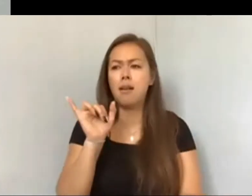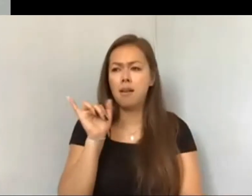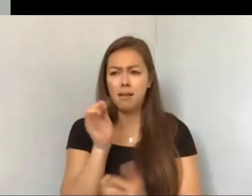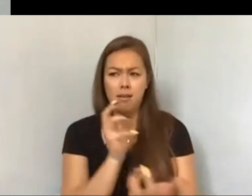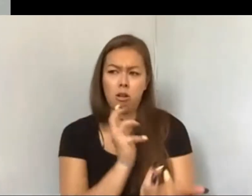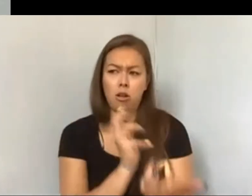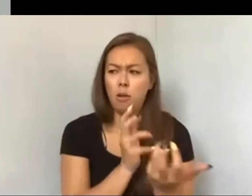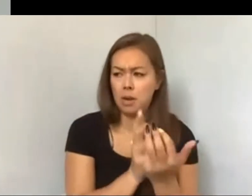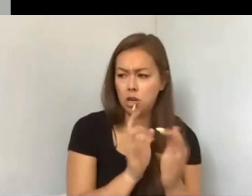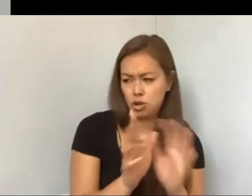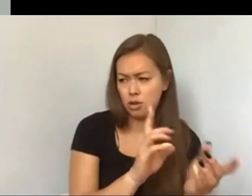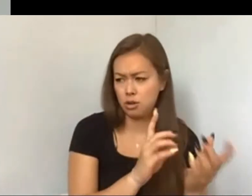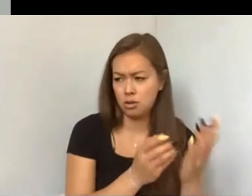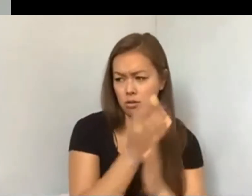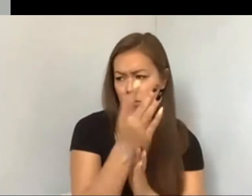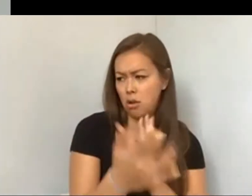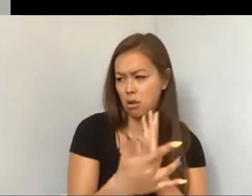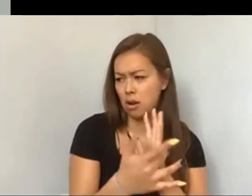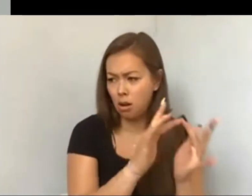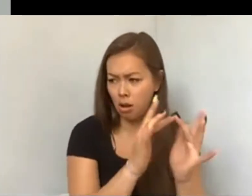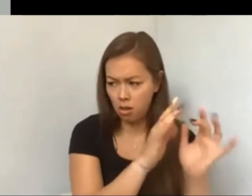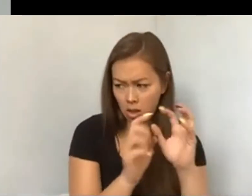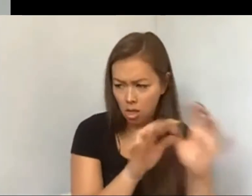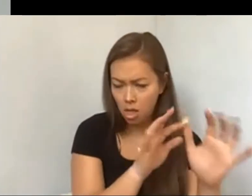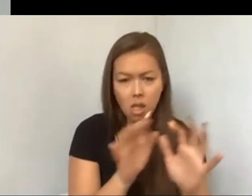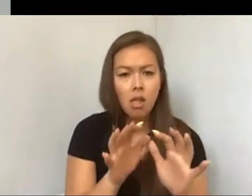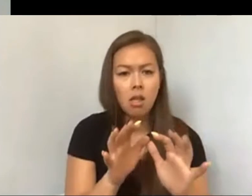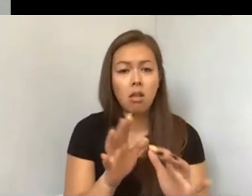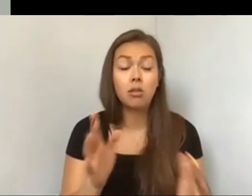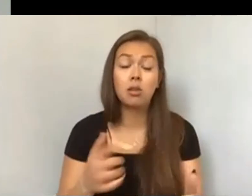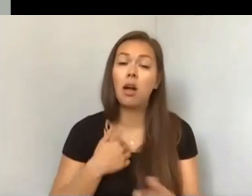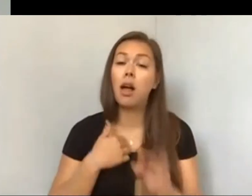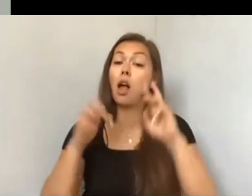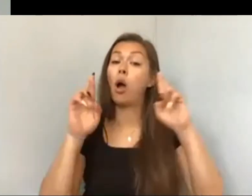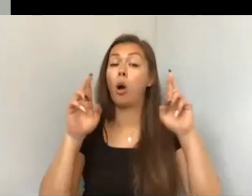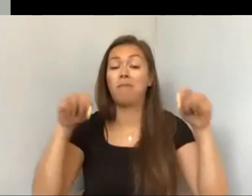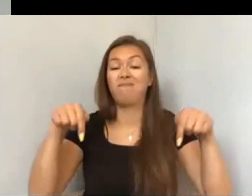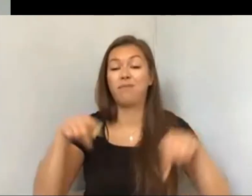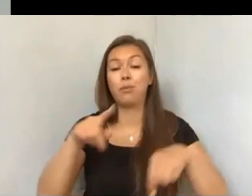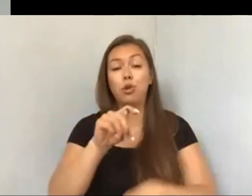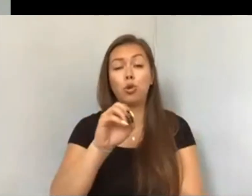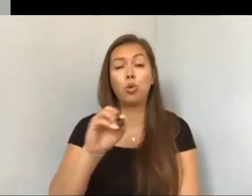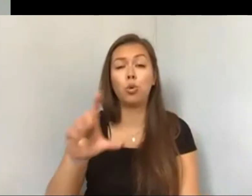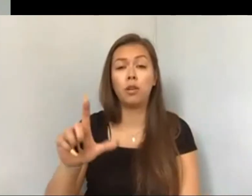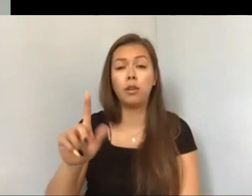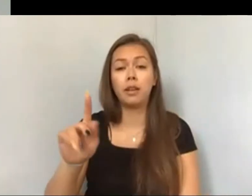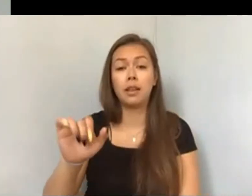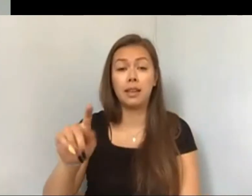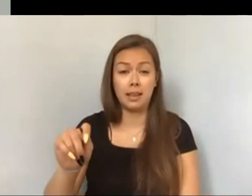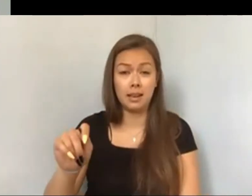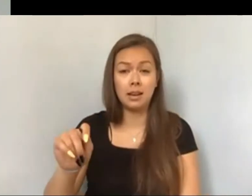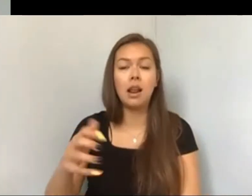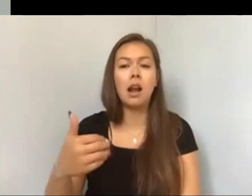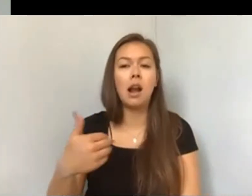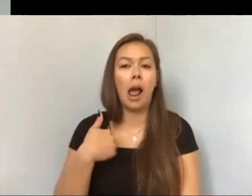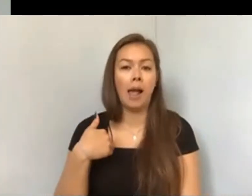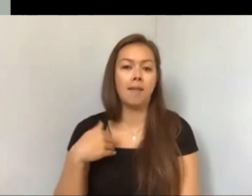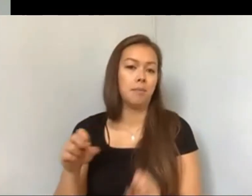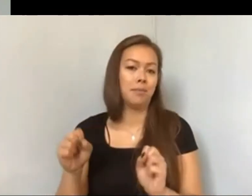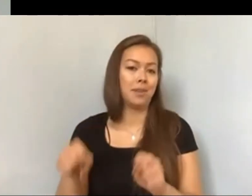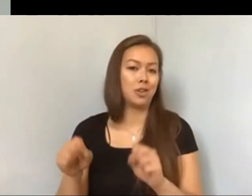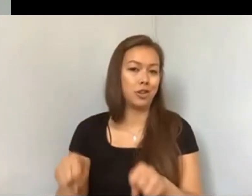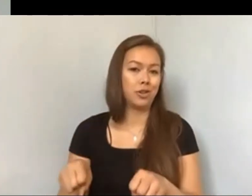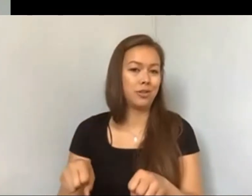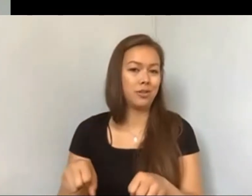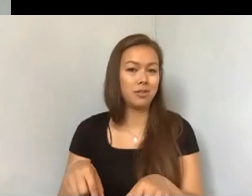so I really hope that this toolkit, and I think this toolkit has the potential to help act as a way